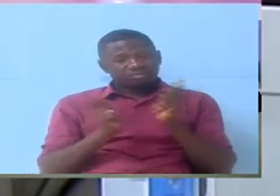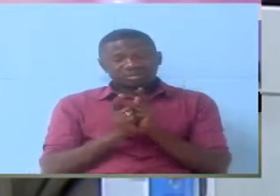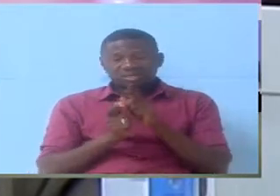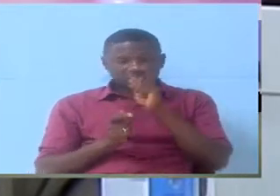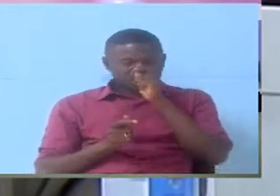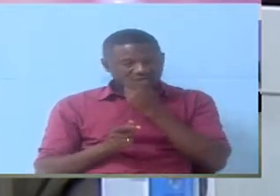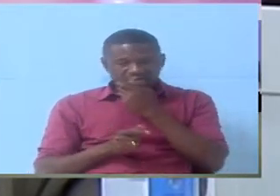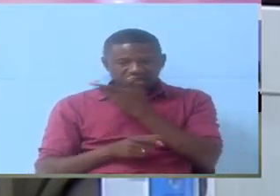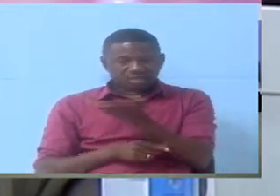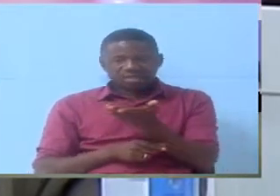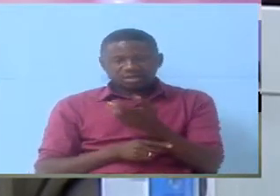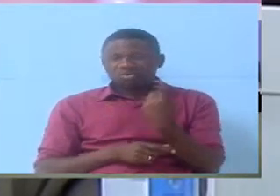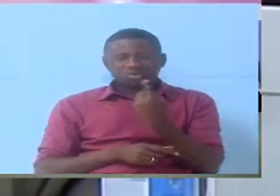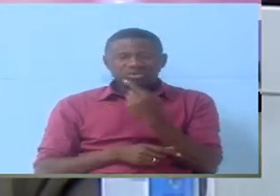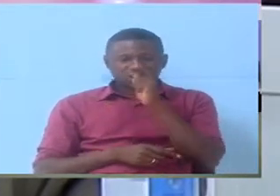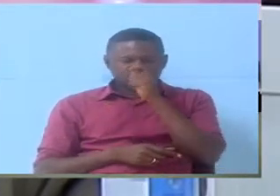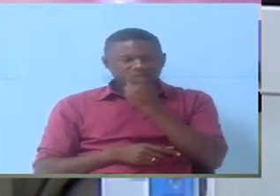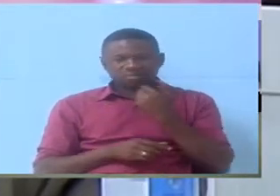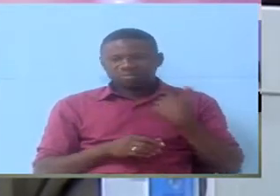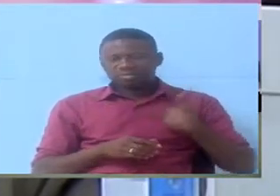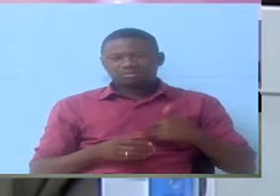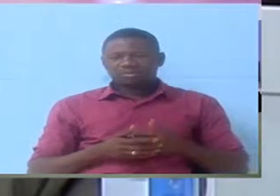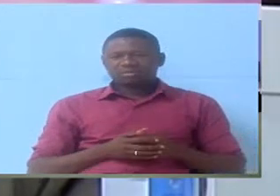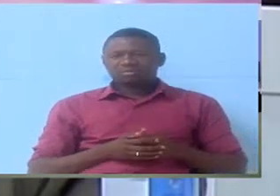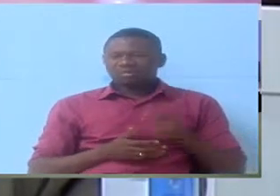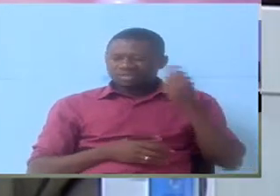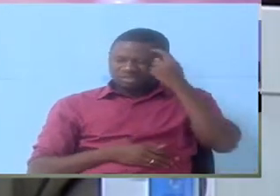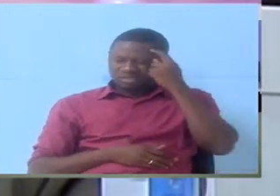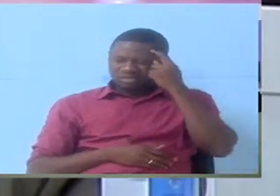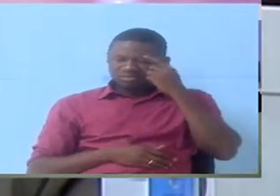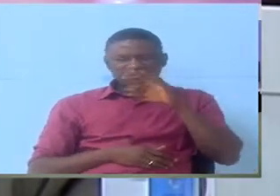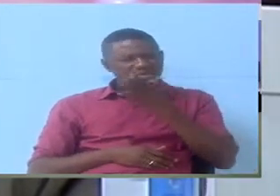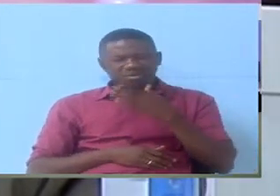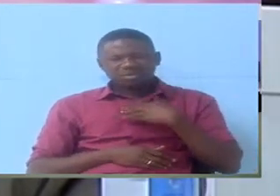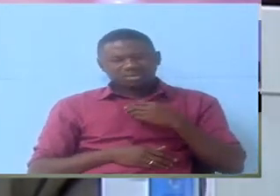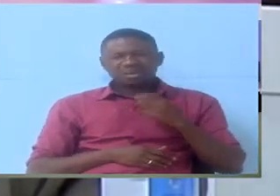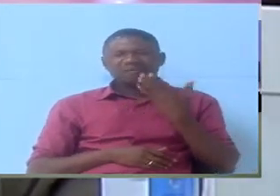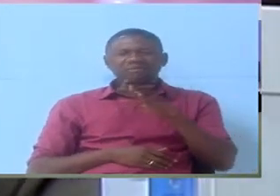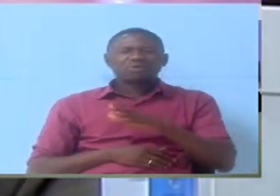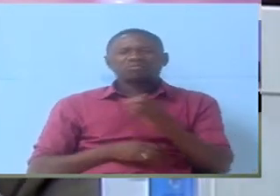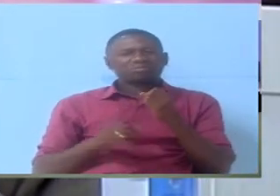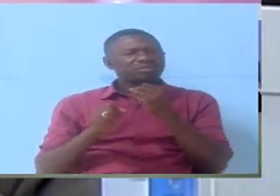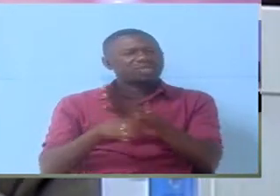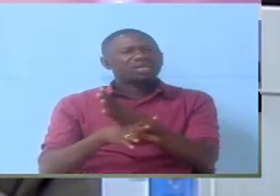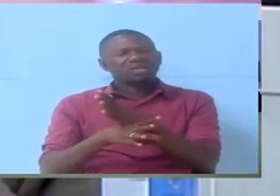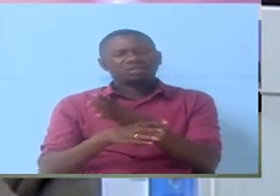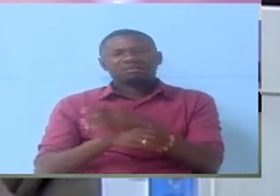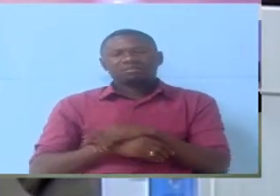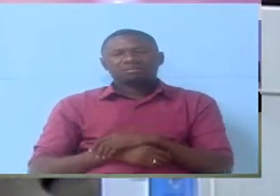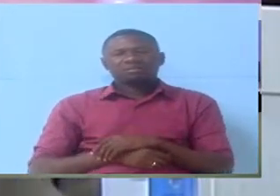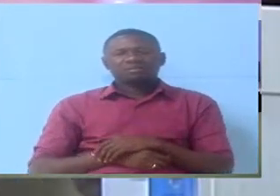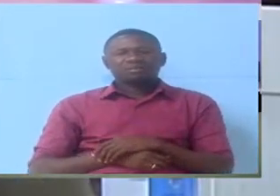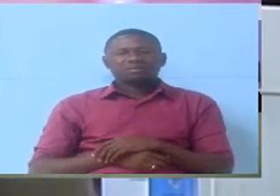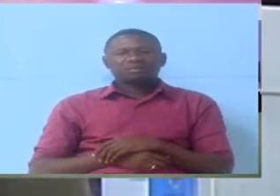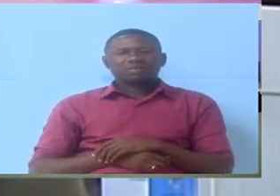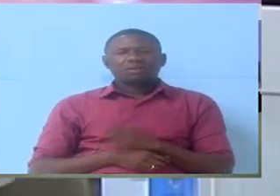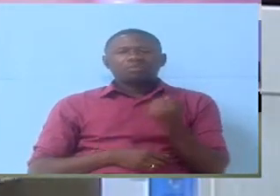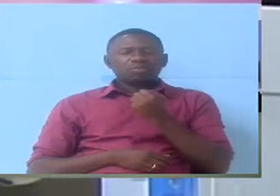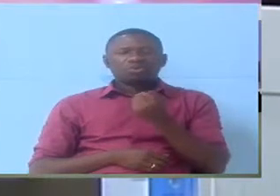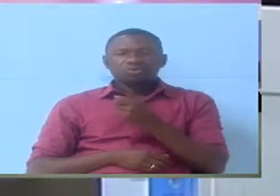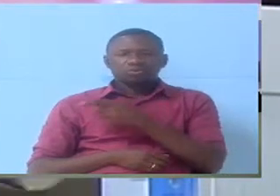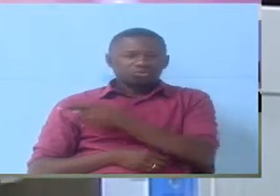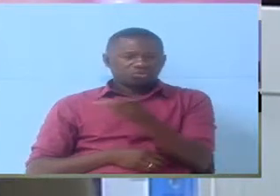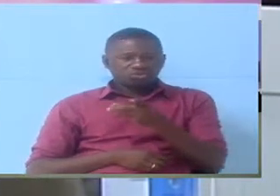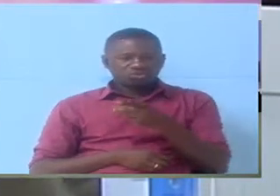mo sayolu menu fata. I already assumed they may be Ghanaians. Na nyim mutako aseke emu ganan kolleti. Because those I left at the